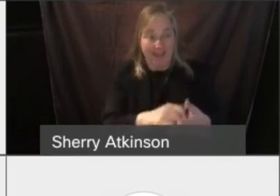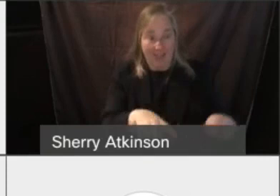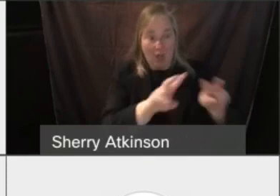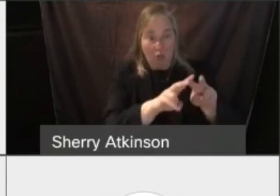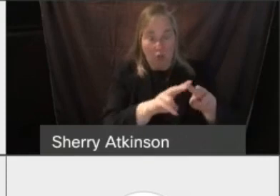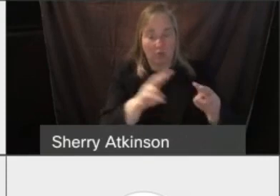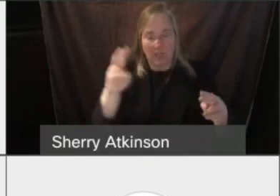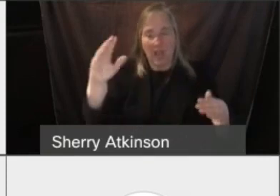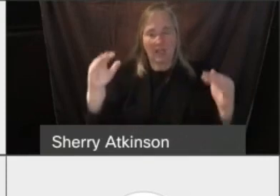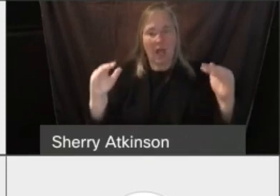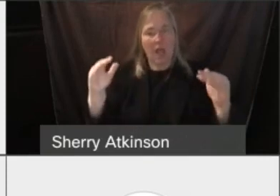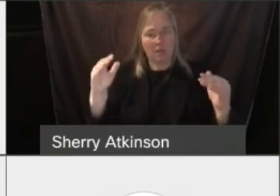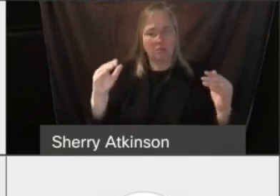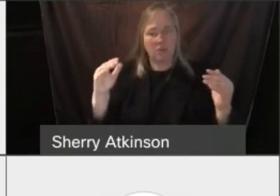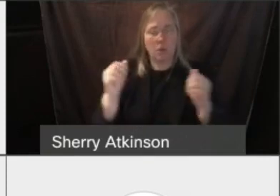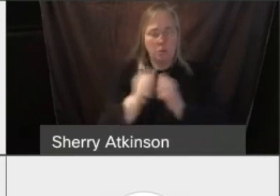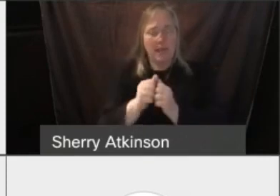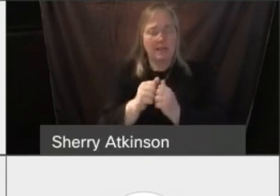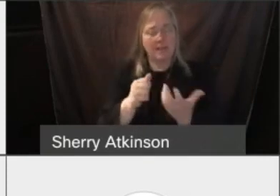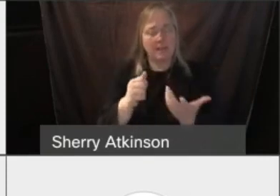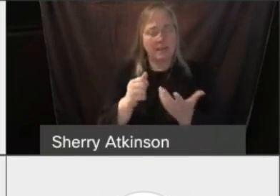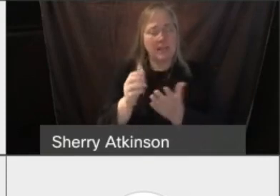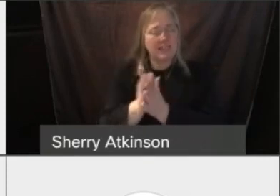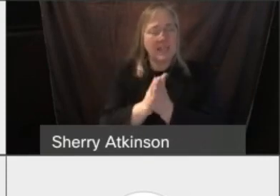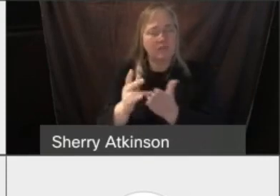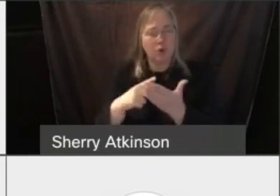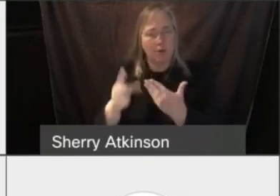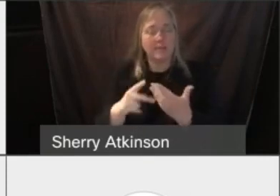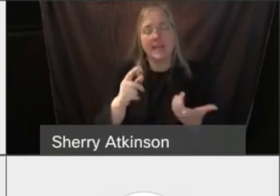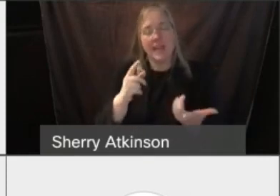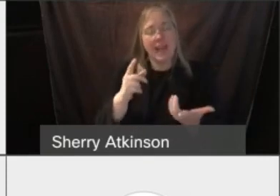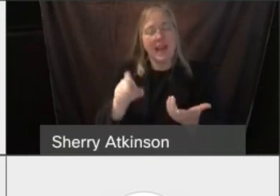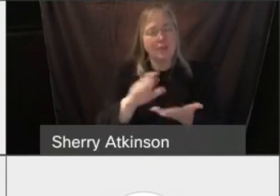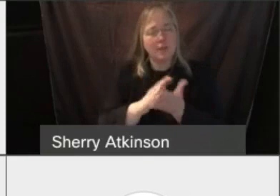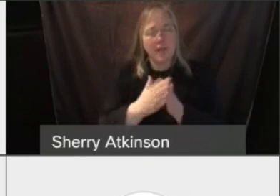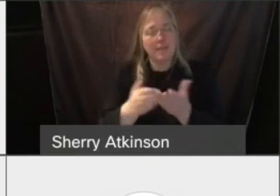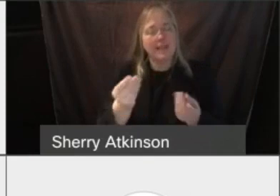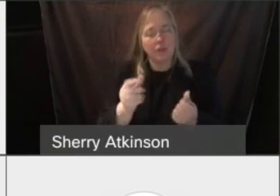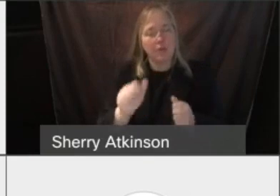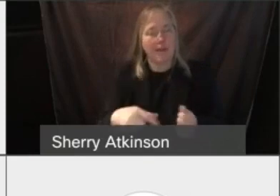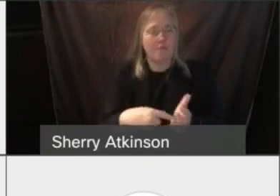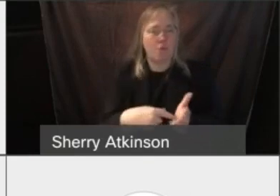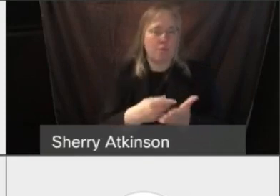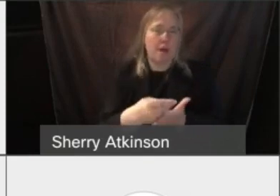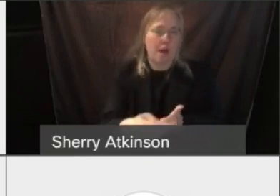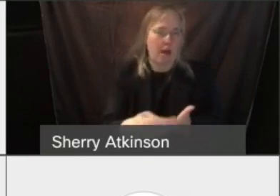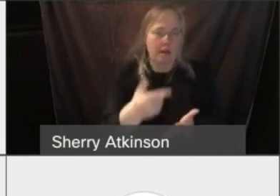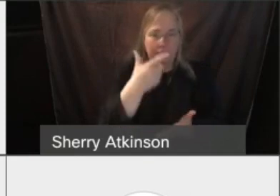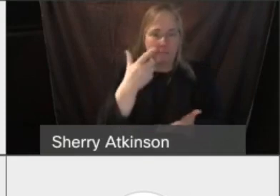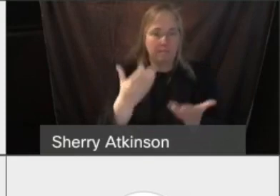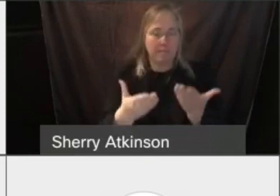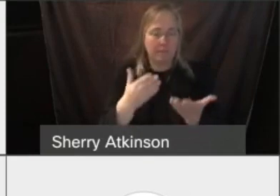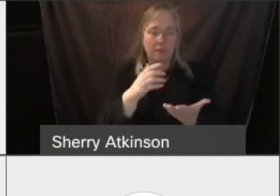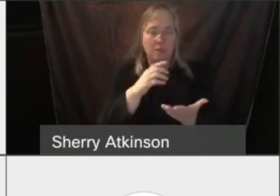like, land that you can afford to buy, if that makes sense, because you're not having to necessarily pay the full freight of